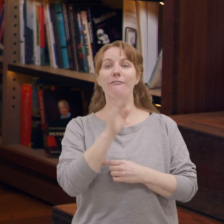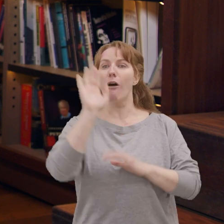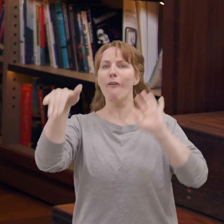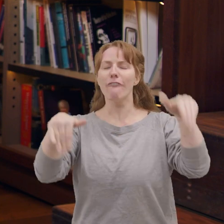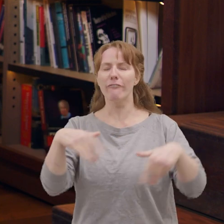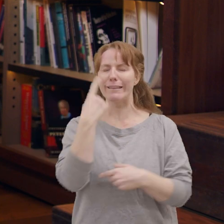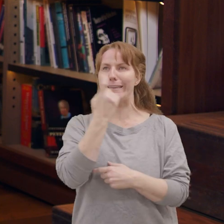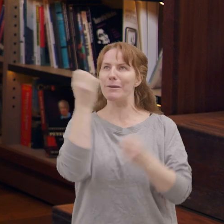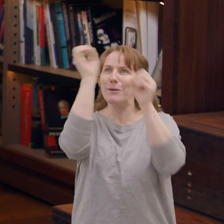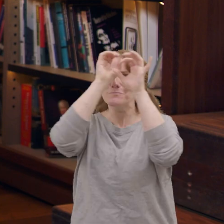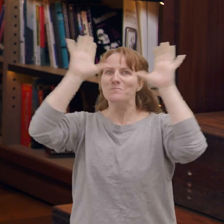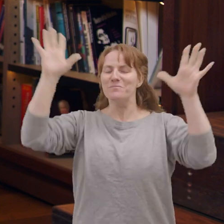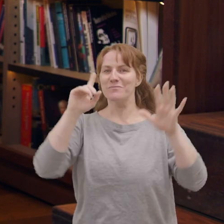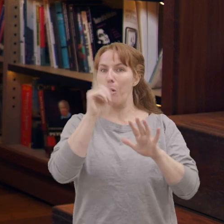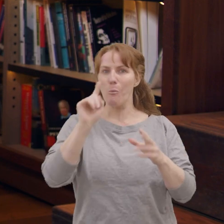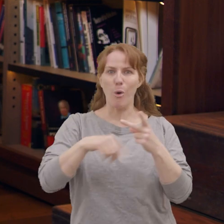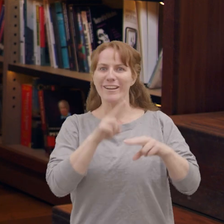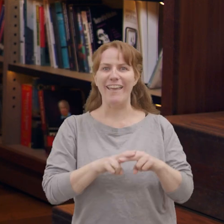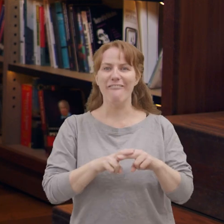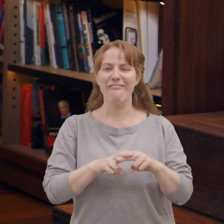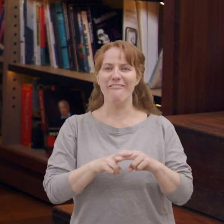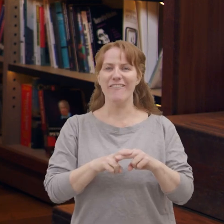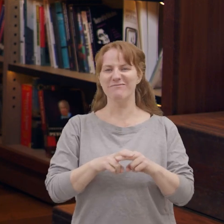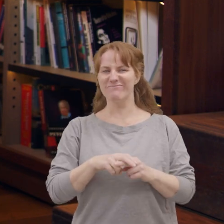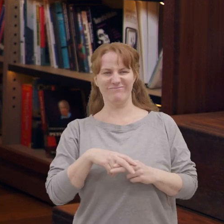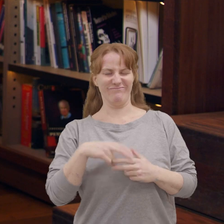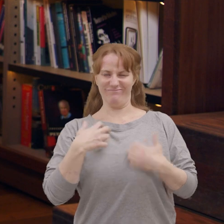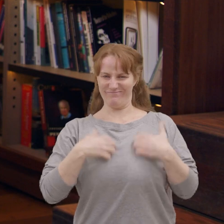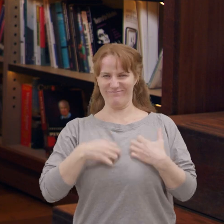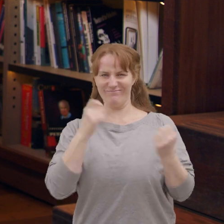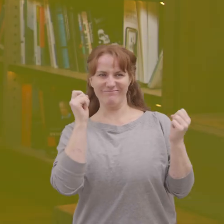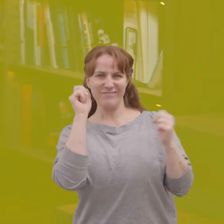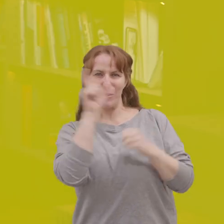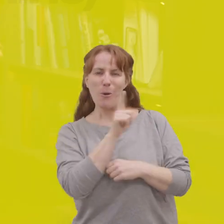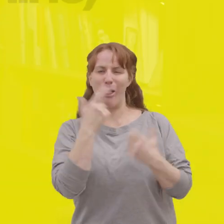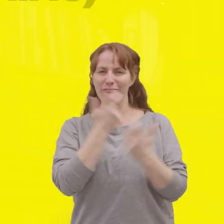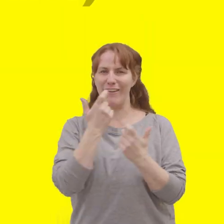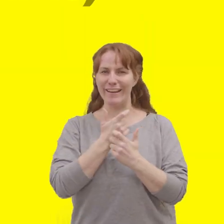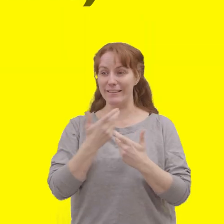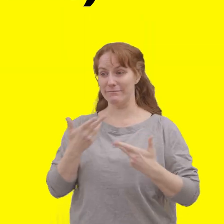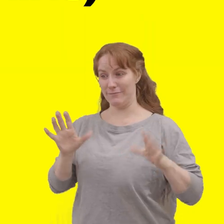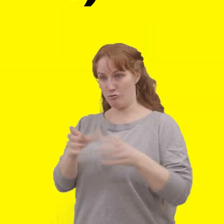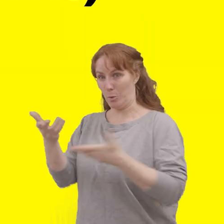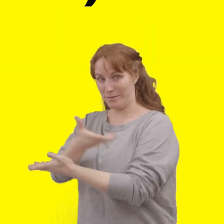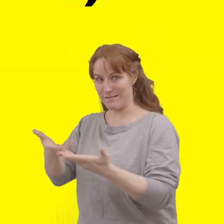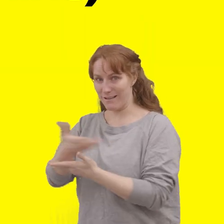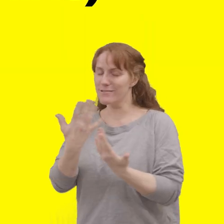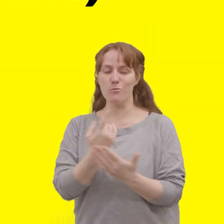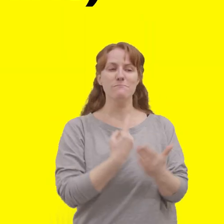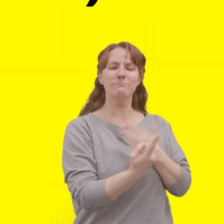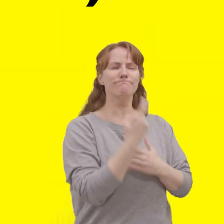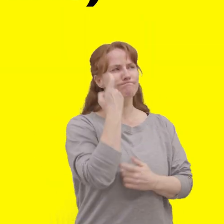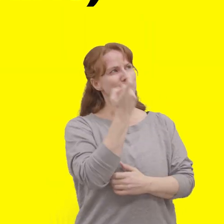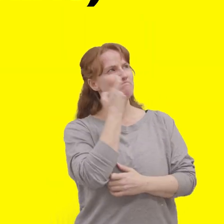about what if prompts that you guys would use that you find interesting, cool, or funny. Okay, if you're with a group, discuss it amongst each other. If you're